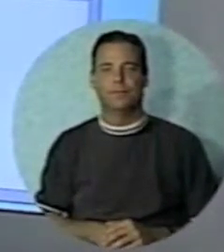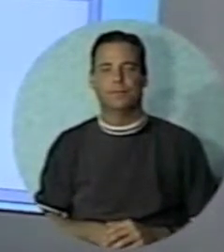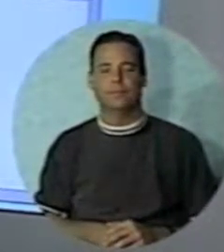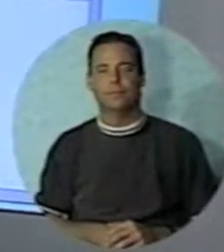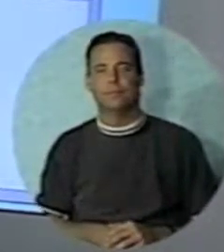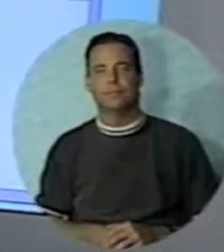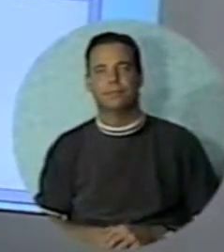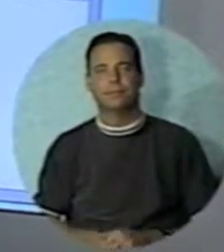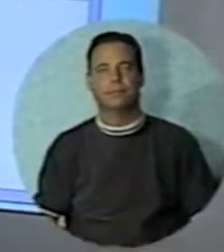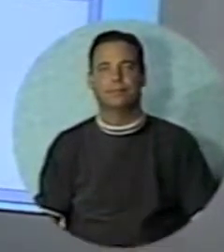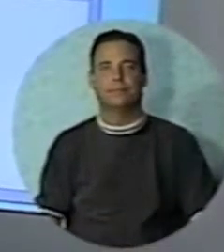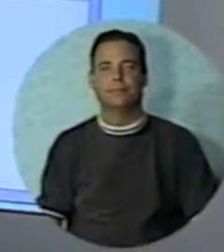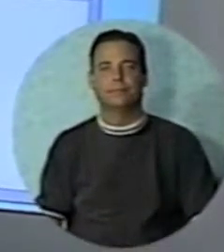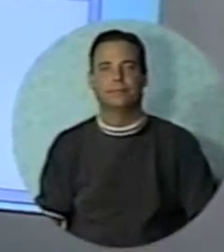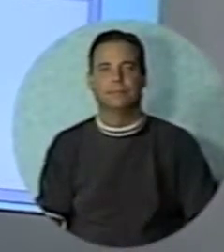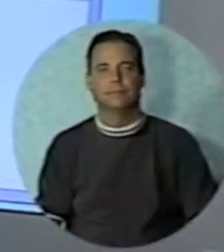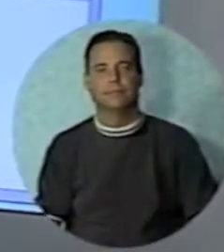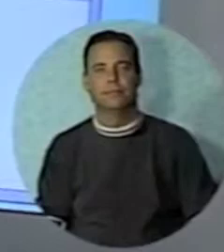want.